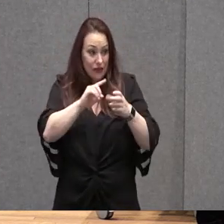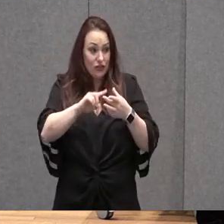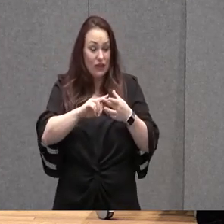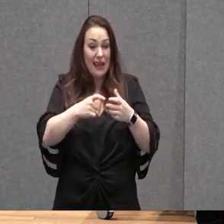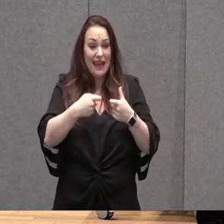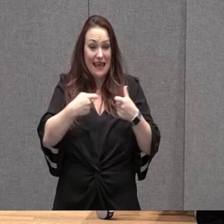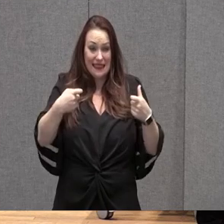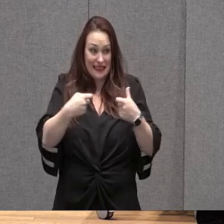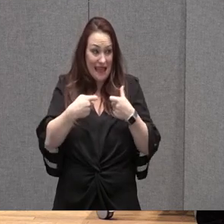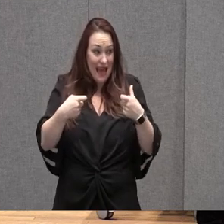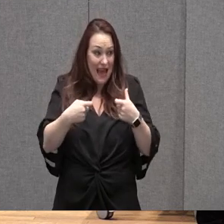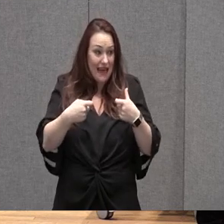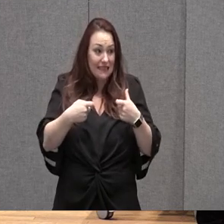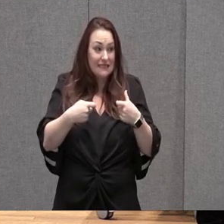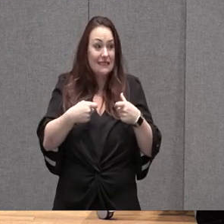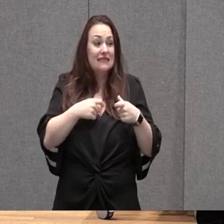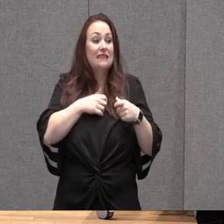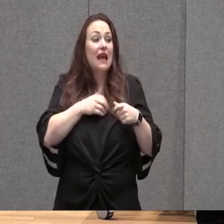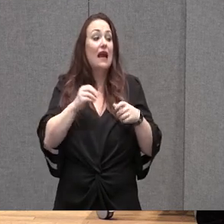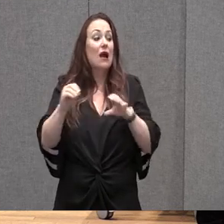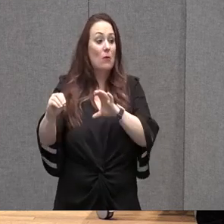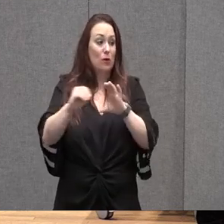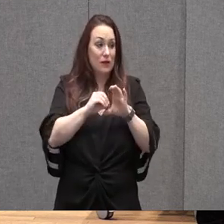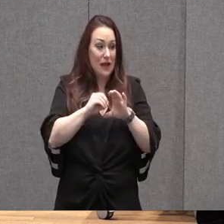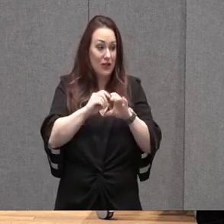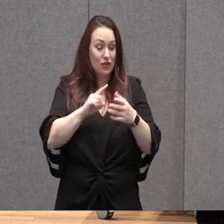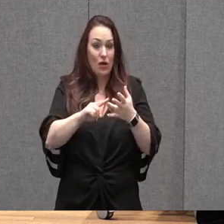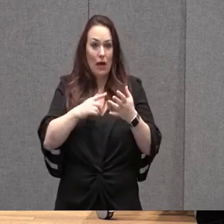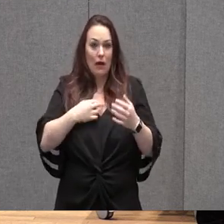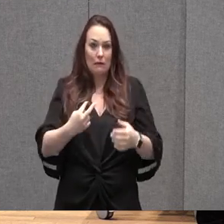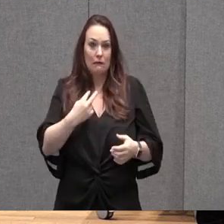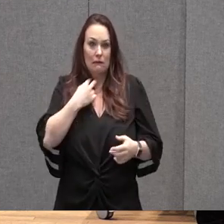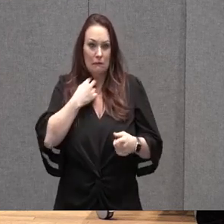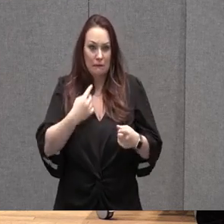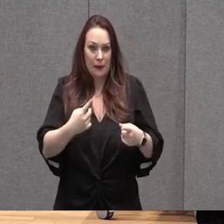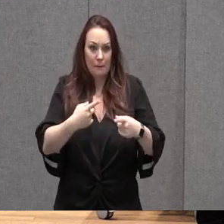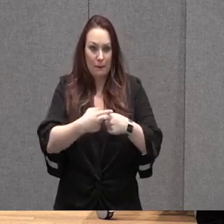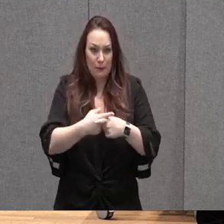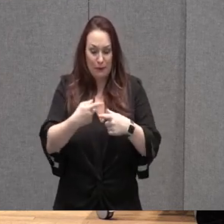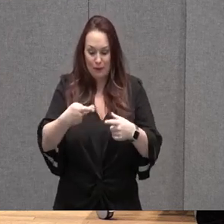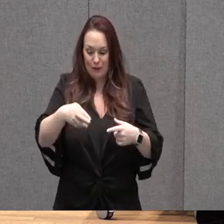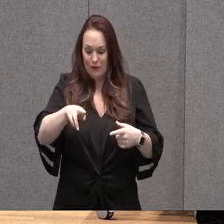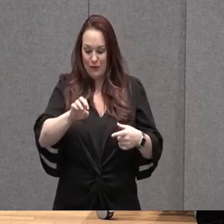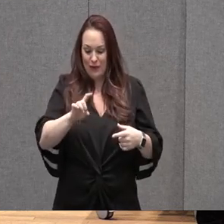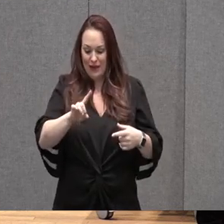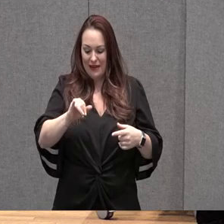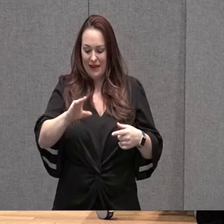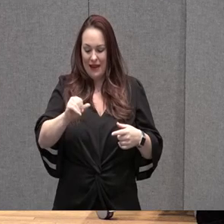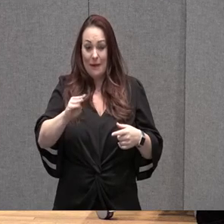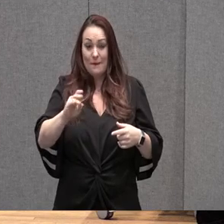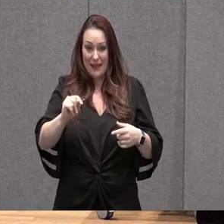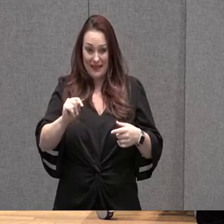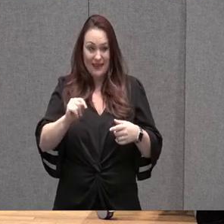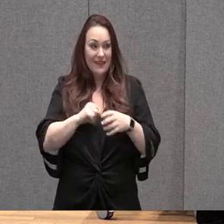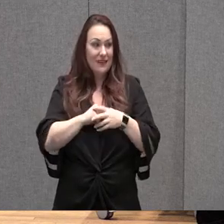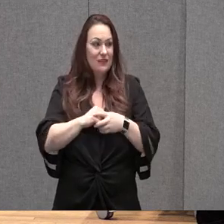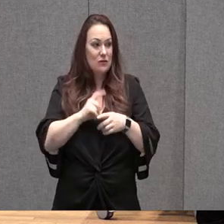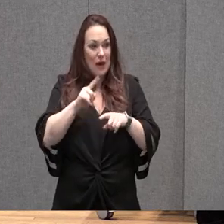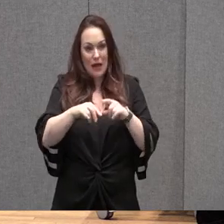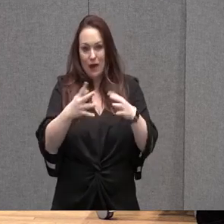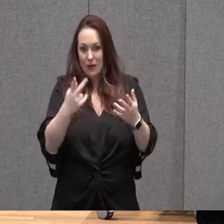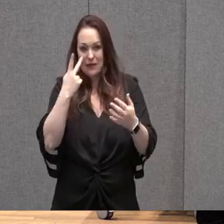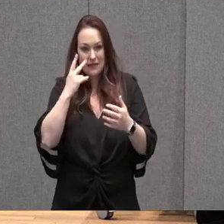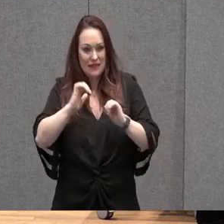Ooh, predicament. That's a big word. It is. Yeah. I like them. So I can't wait to see how this